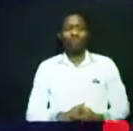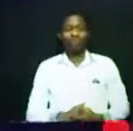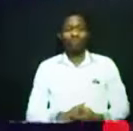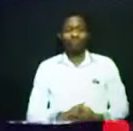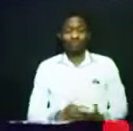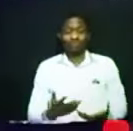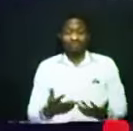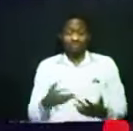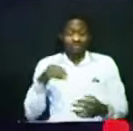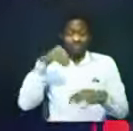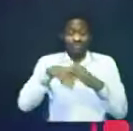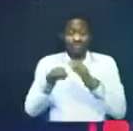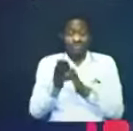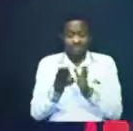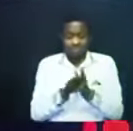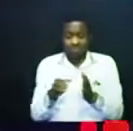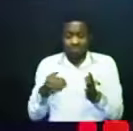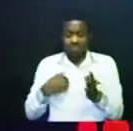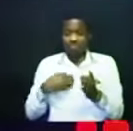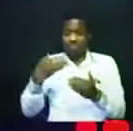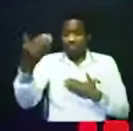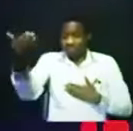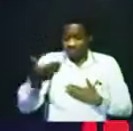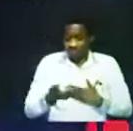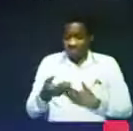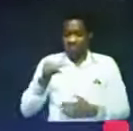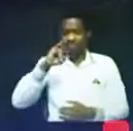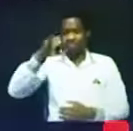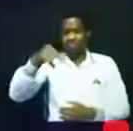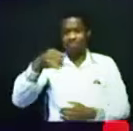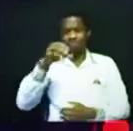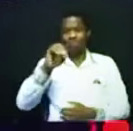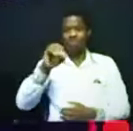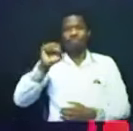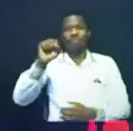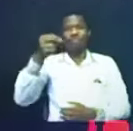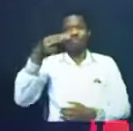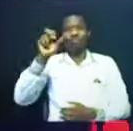introducing Joshua into his greatness and into his